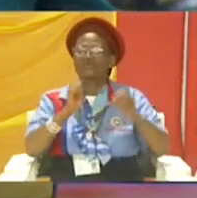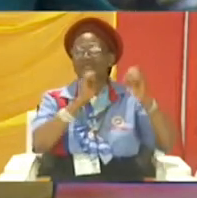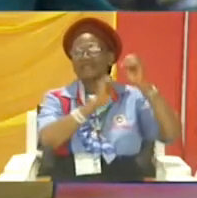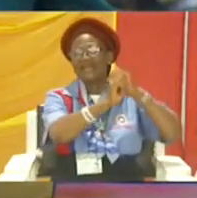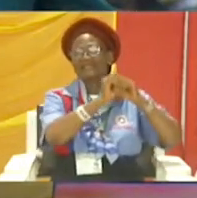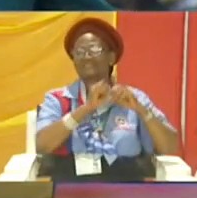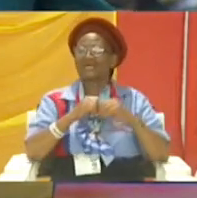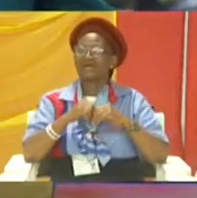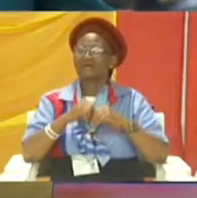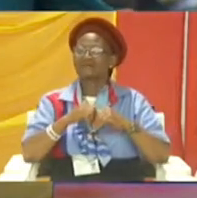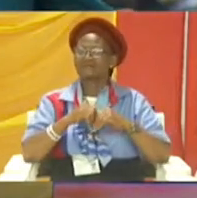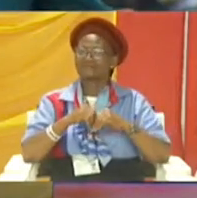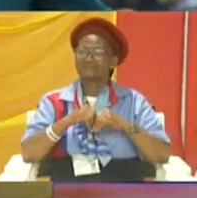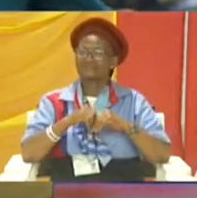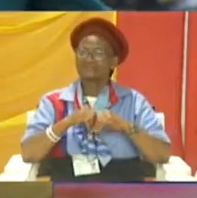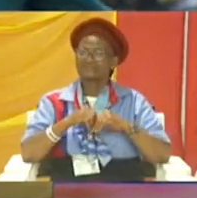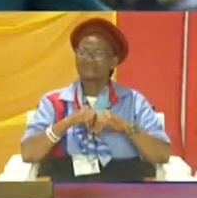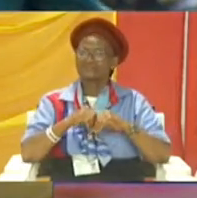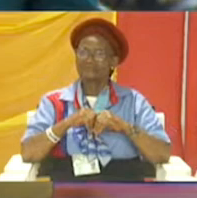And